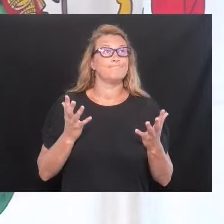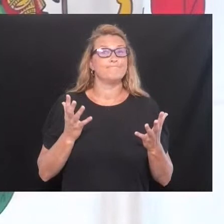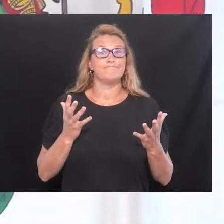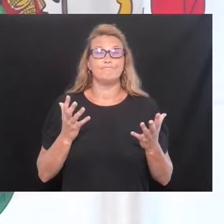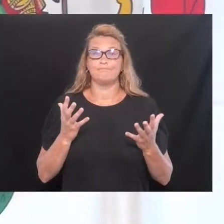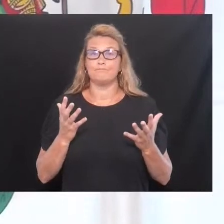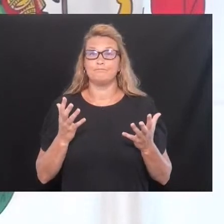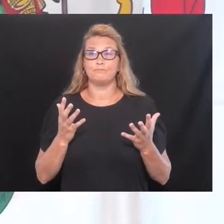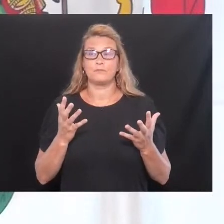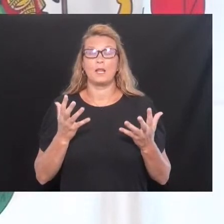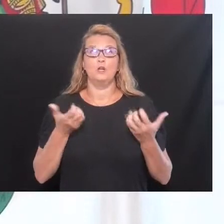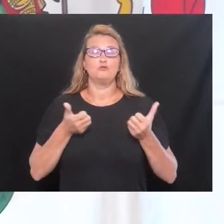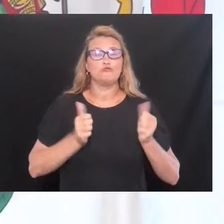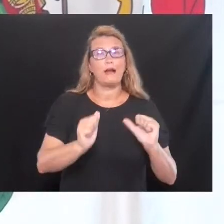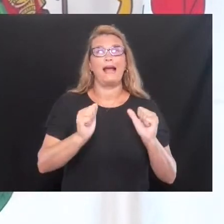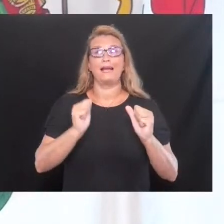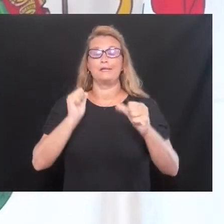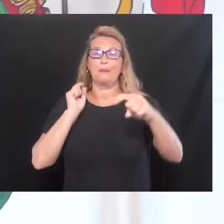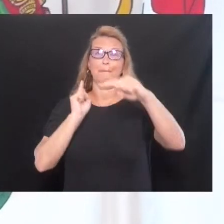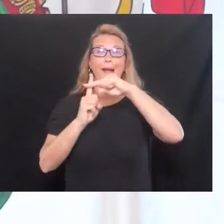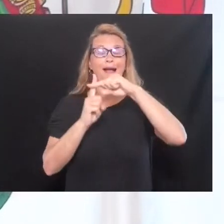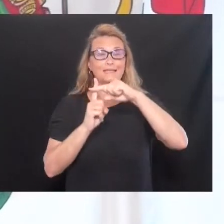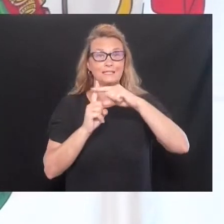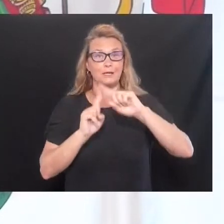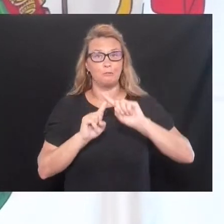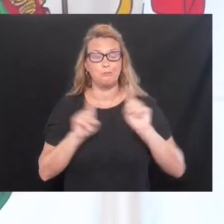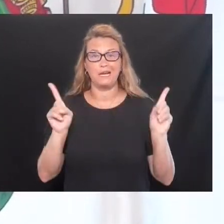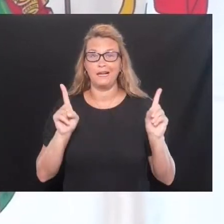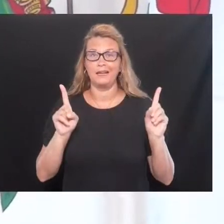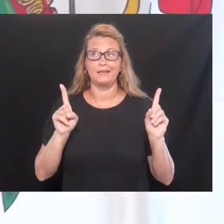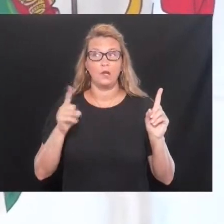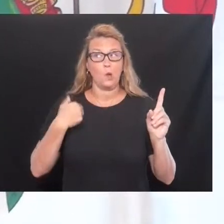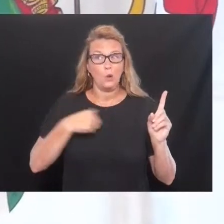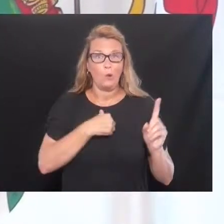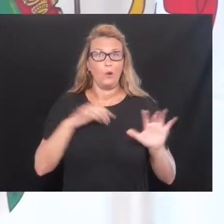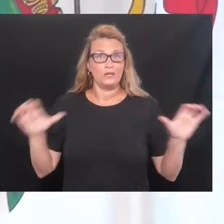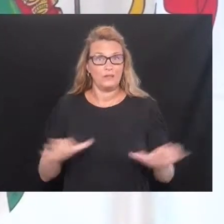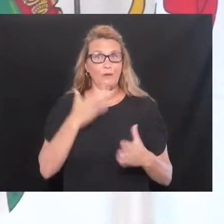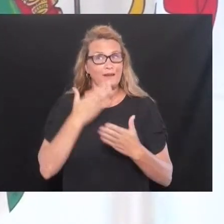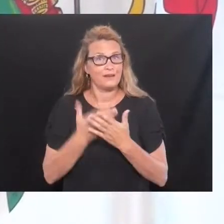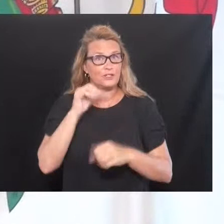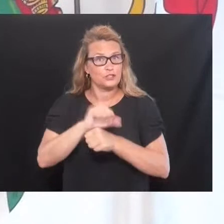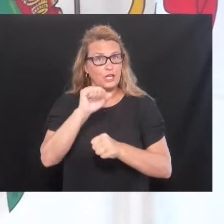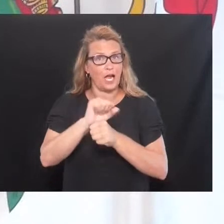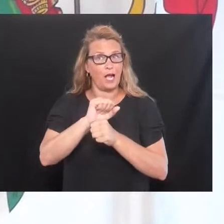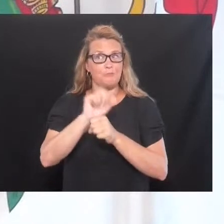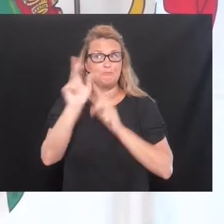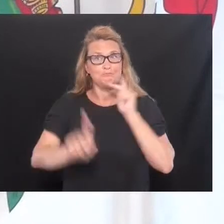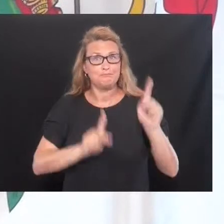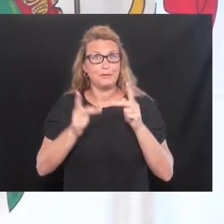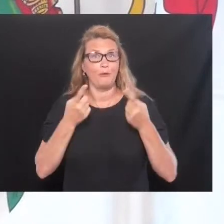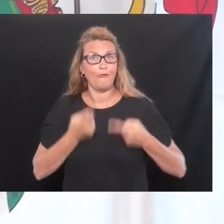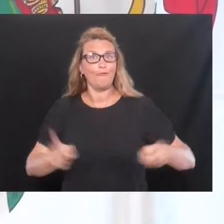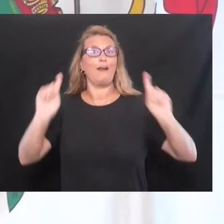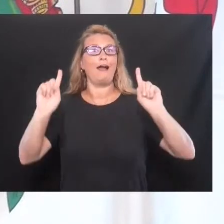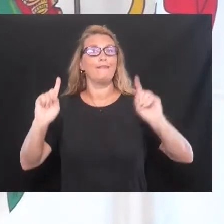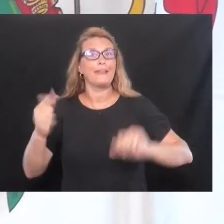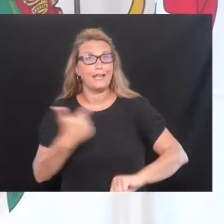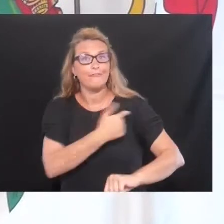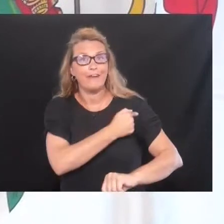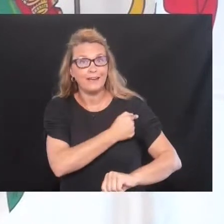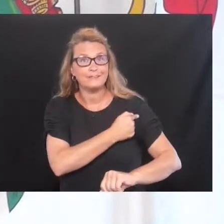couldn't be more positive about this. We're doing a halfway decent job about, getting people vaccinated. We're